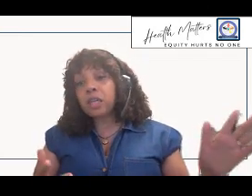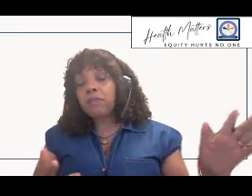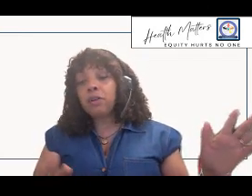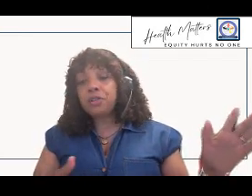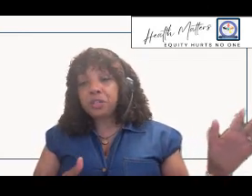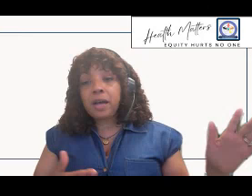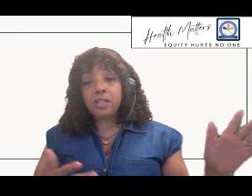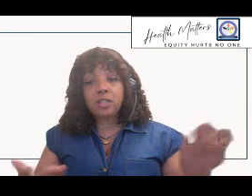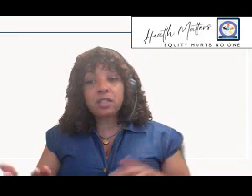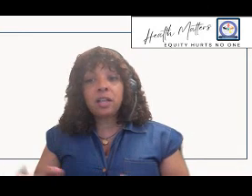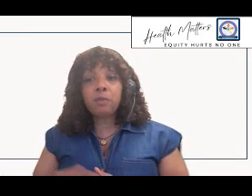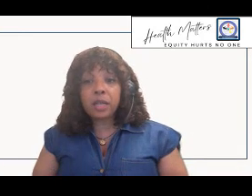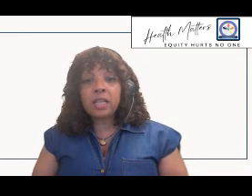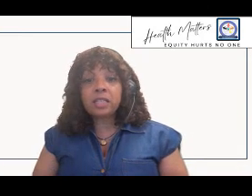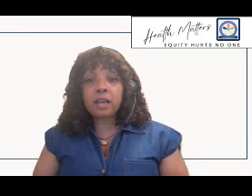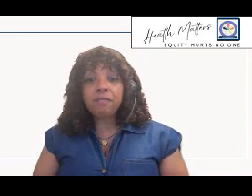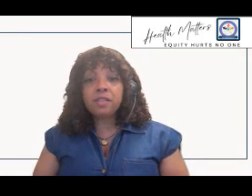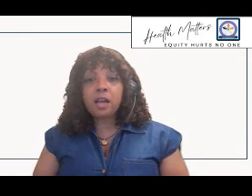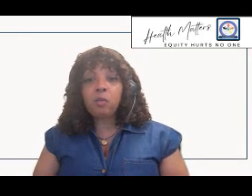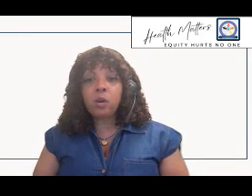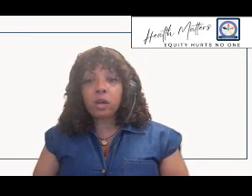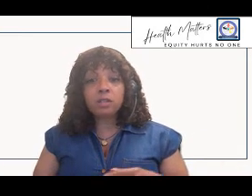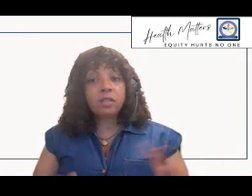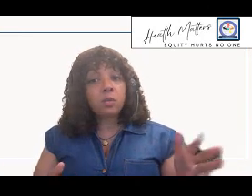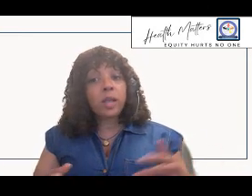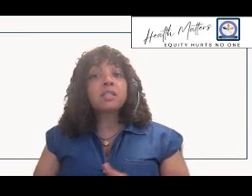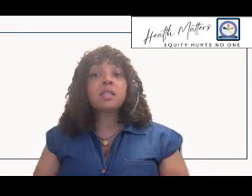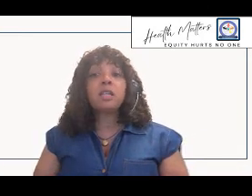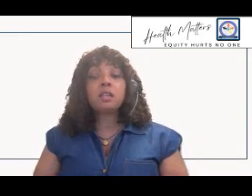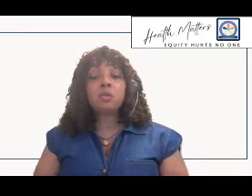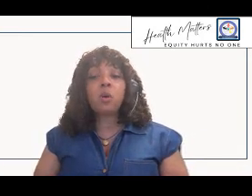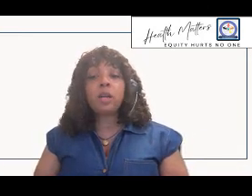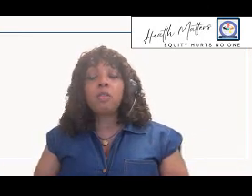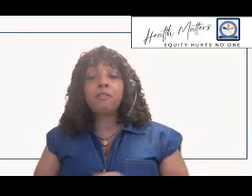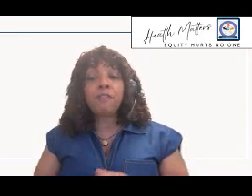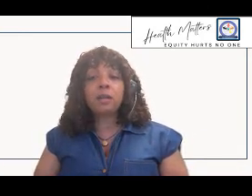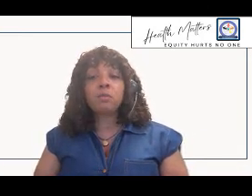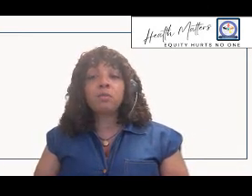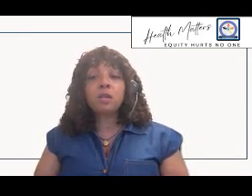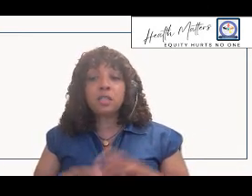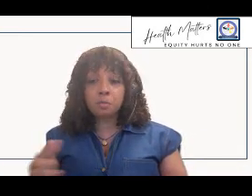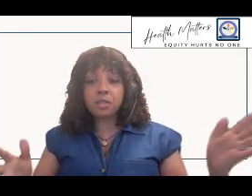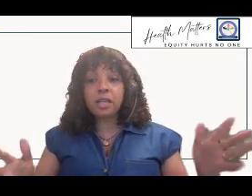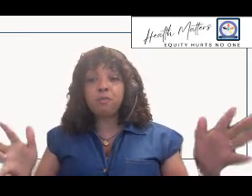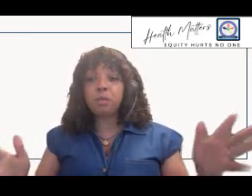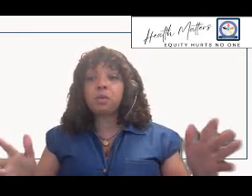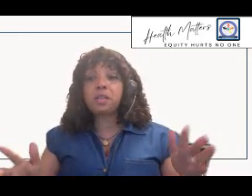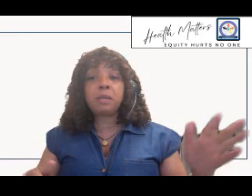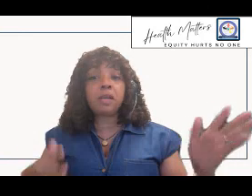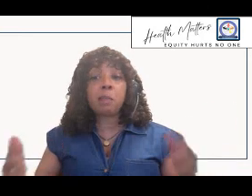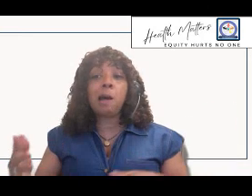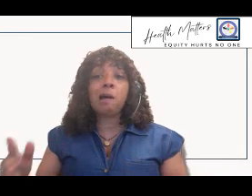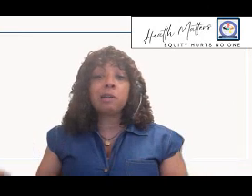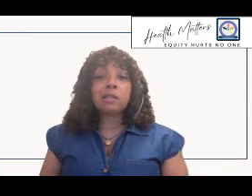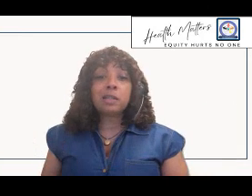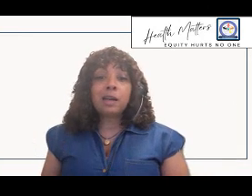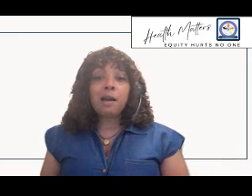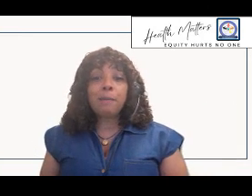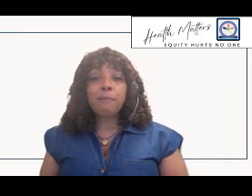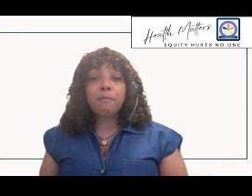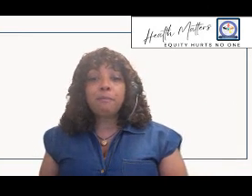given that the governor still has several days left, we're going to still wait and see what are the final subset of bills that become